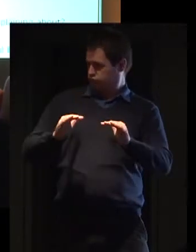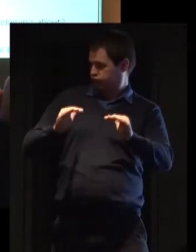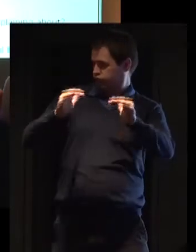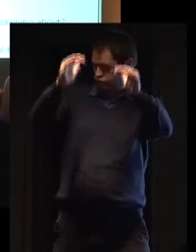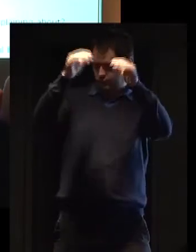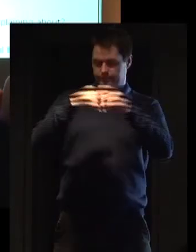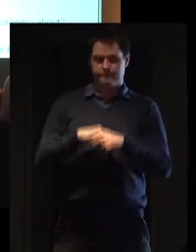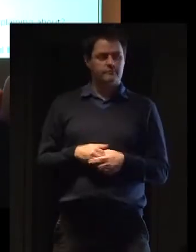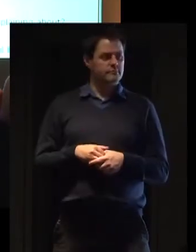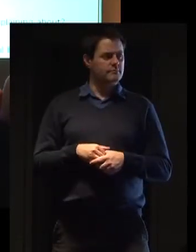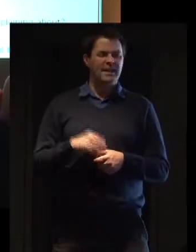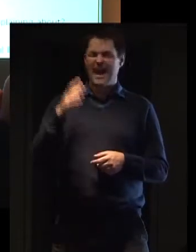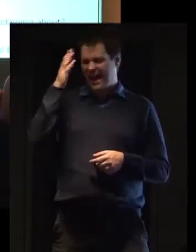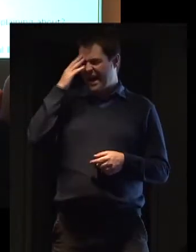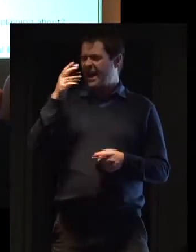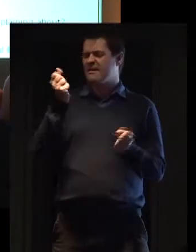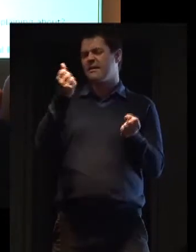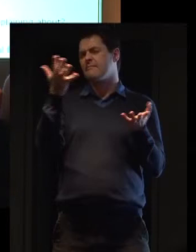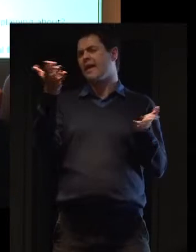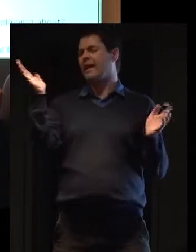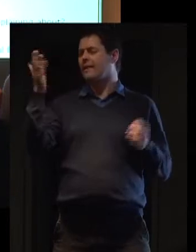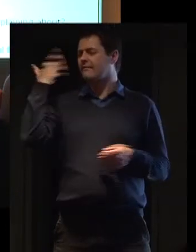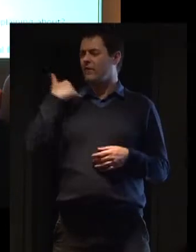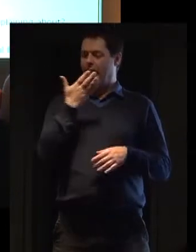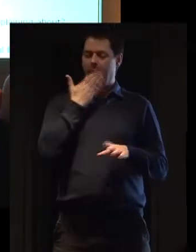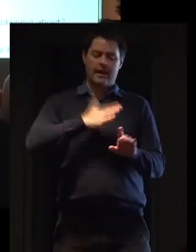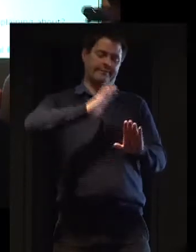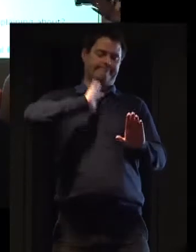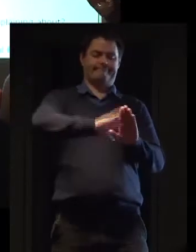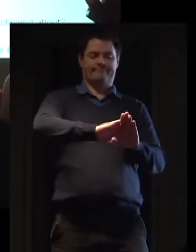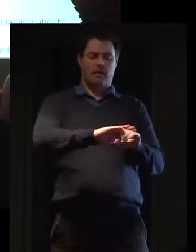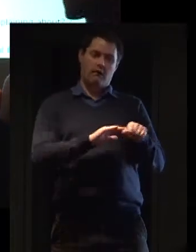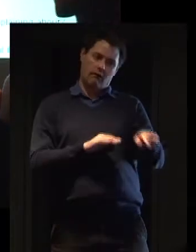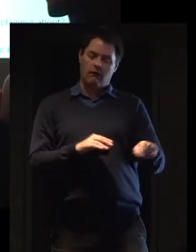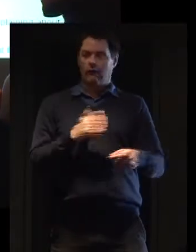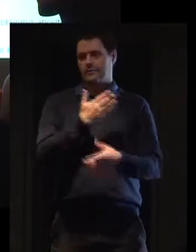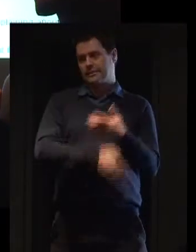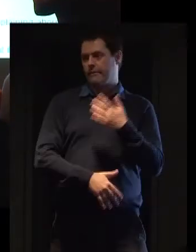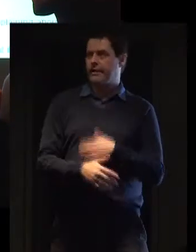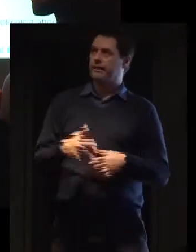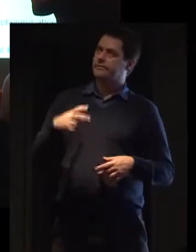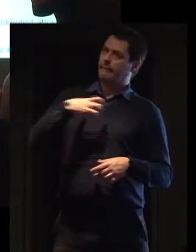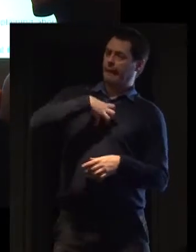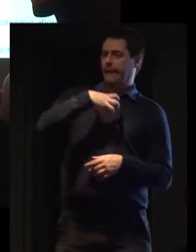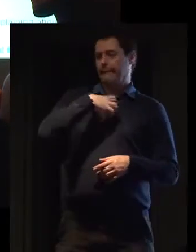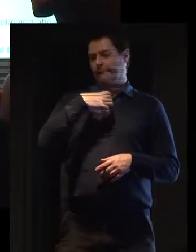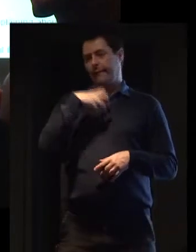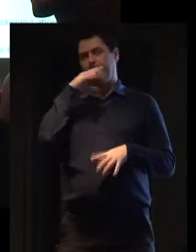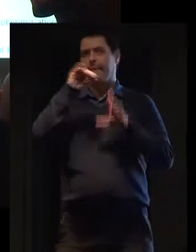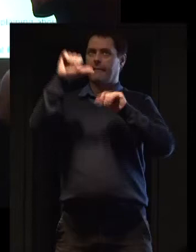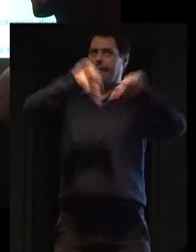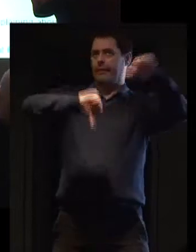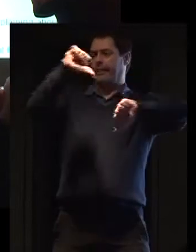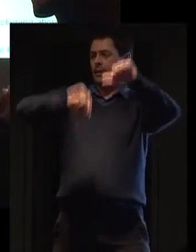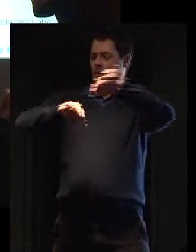There has been a stereotype perception that disabled fans were always complaining, and it was inconvenient for the clubs, and they were always moaning about this